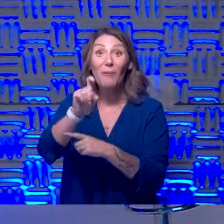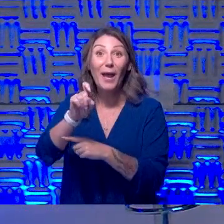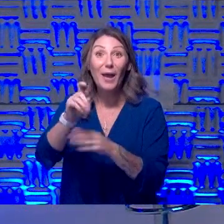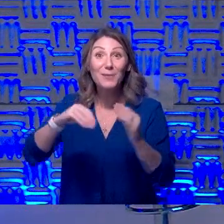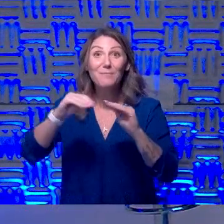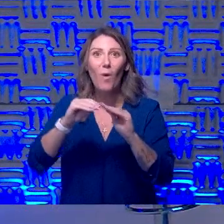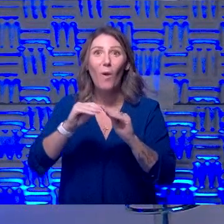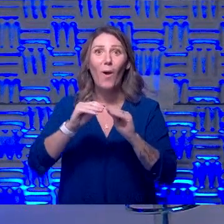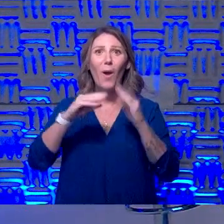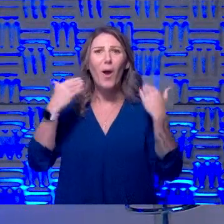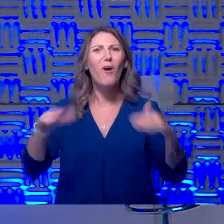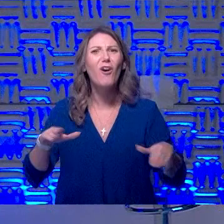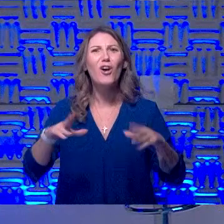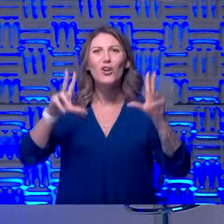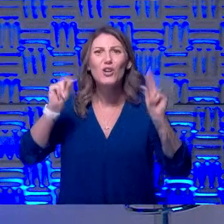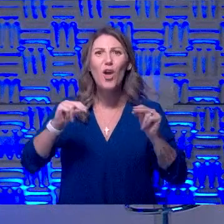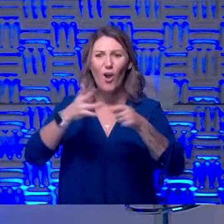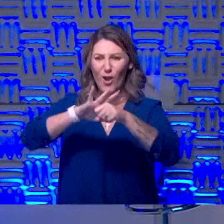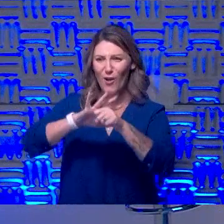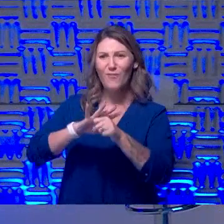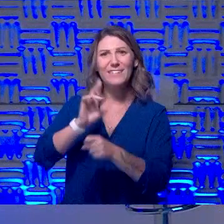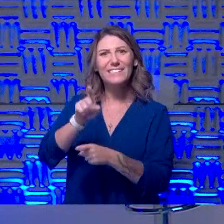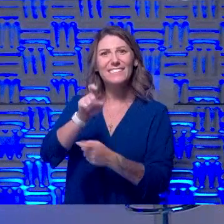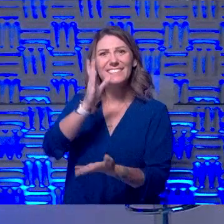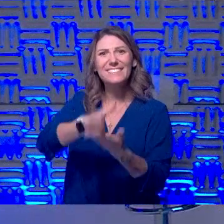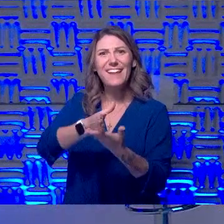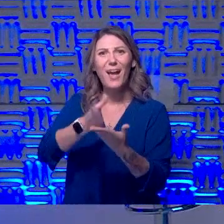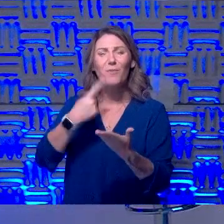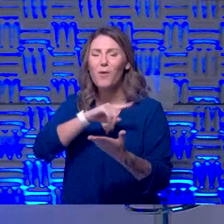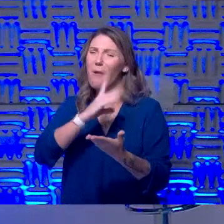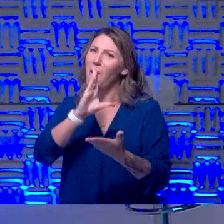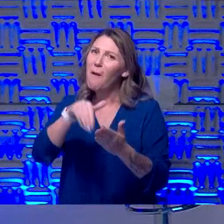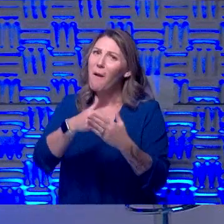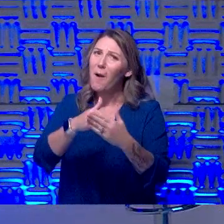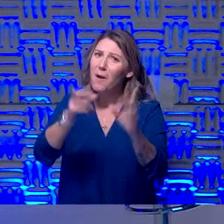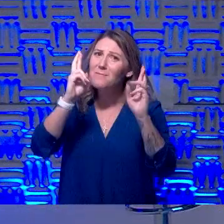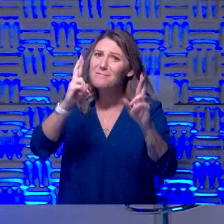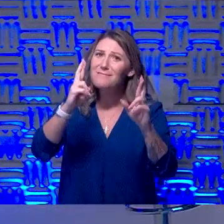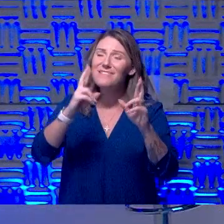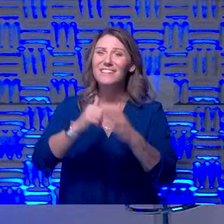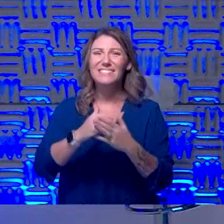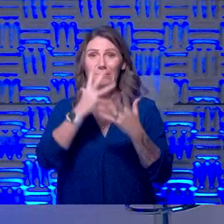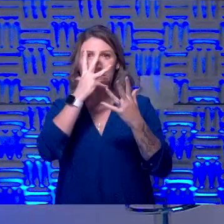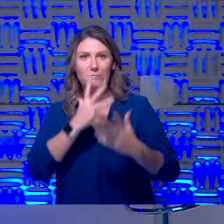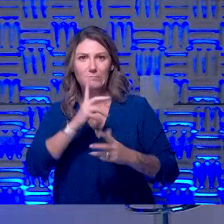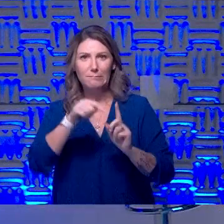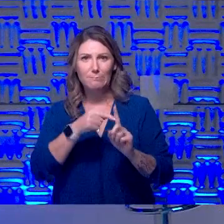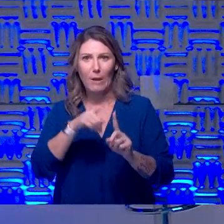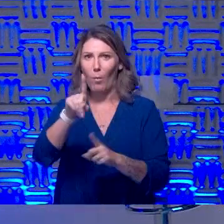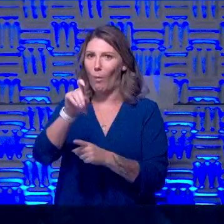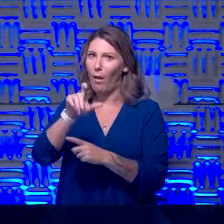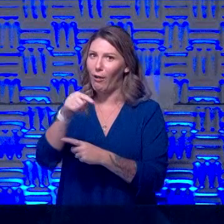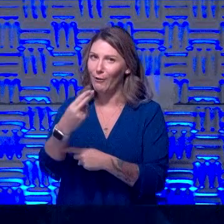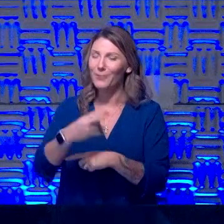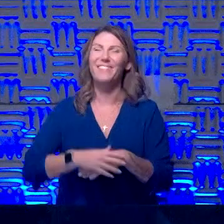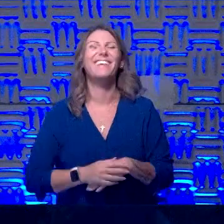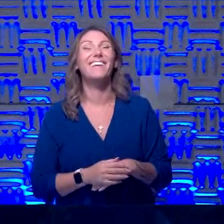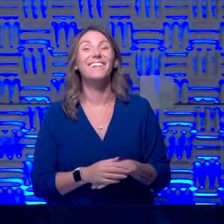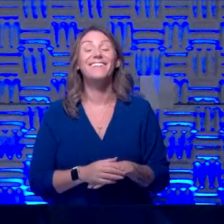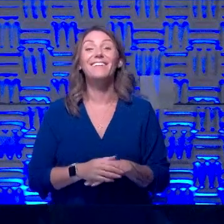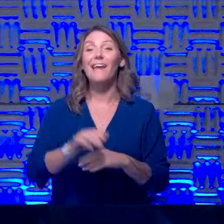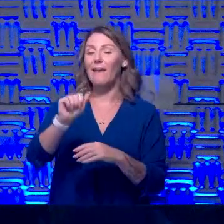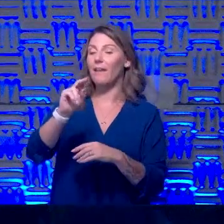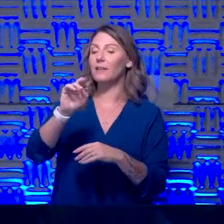Angela. No, COVID has to go away. That's what we're all hoping for. That's for sure. That's sure. We'll That's switch the topics. sad part about 100 episodes. Okay, Angela wants to